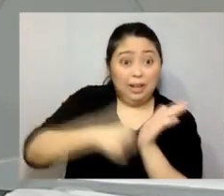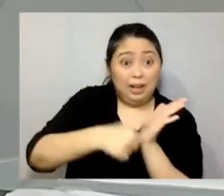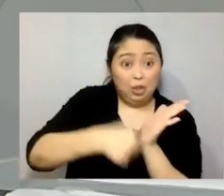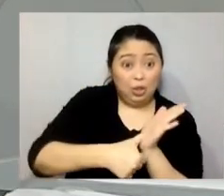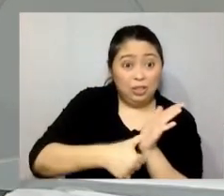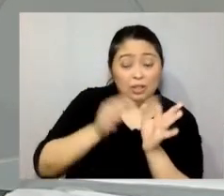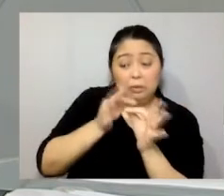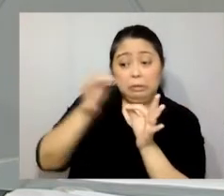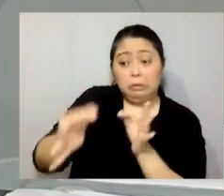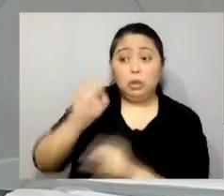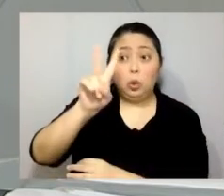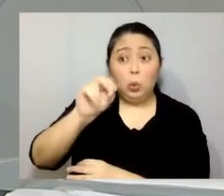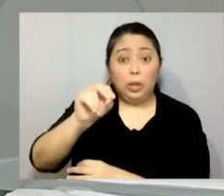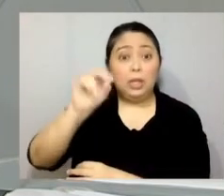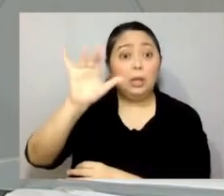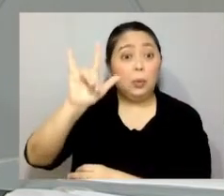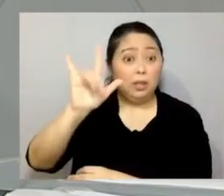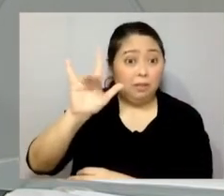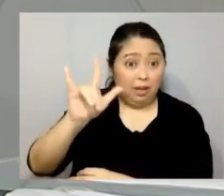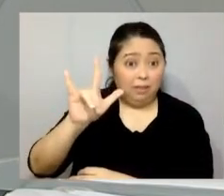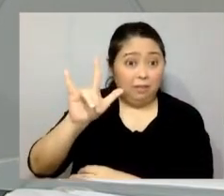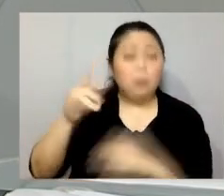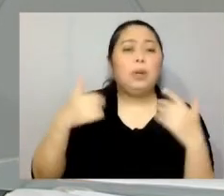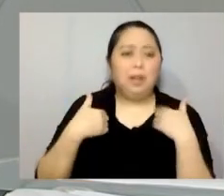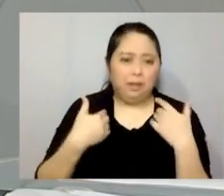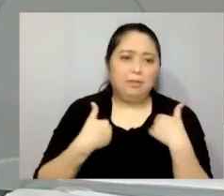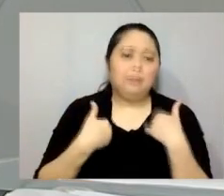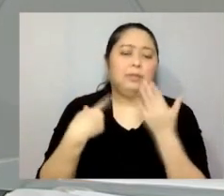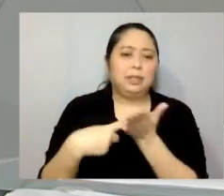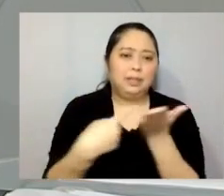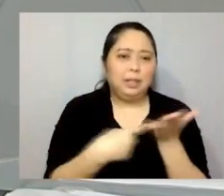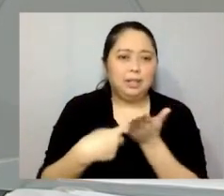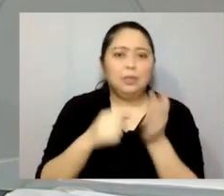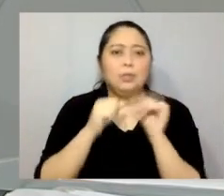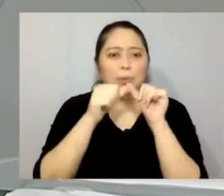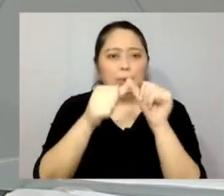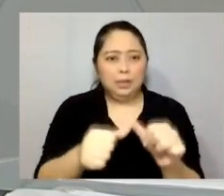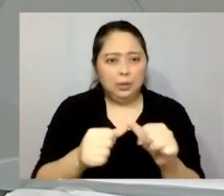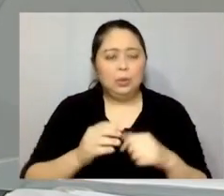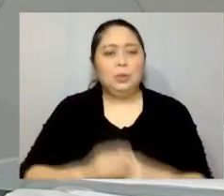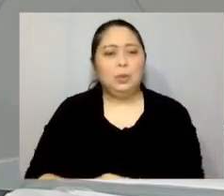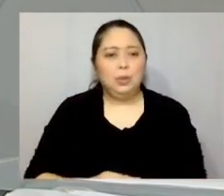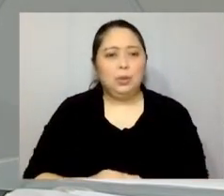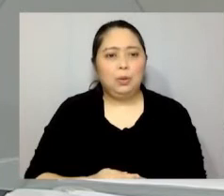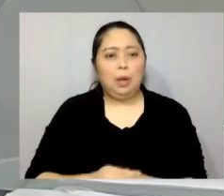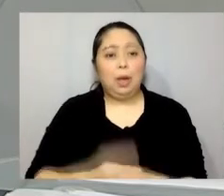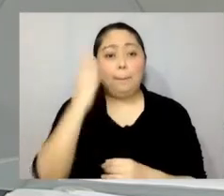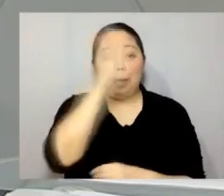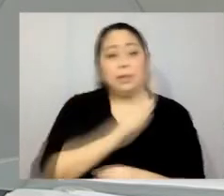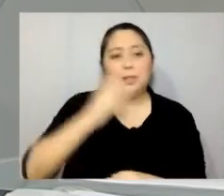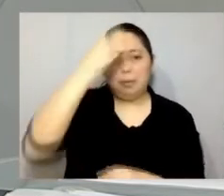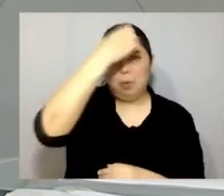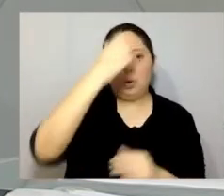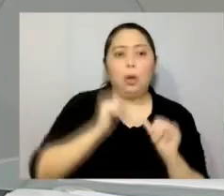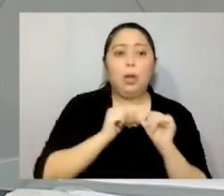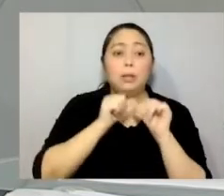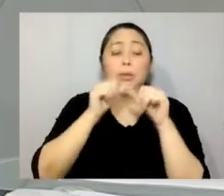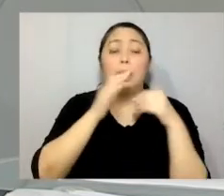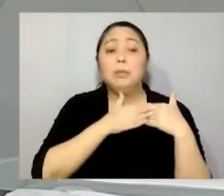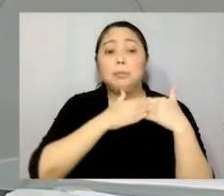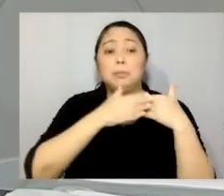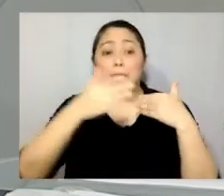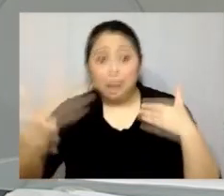regular elections of BARM to 2025? The conversation continues when we return. This is ANC Presents Bangsamoro and